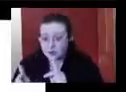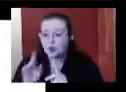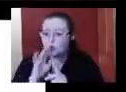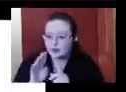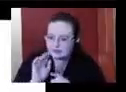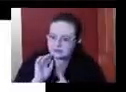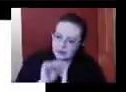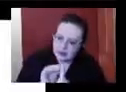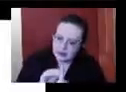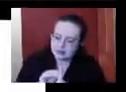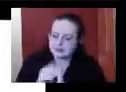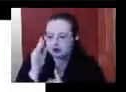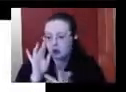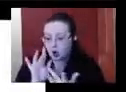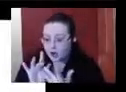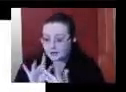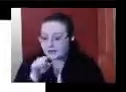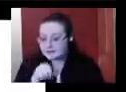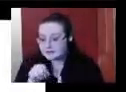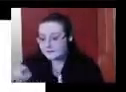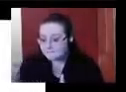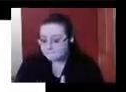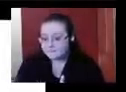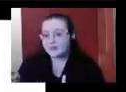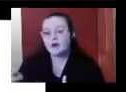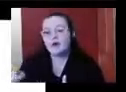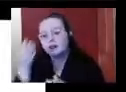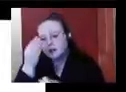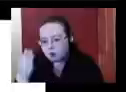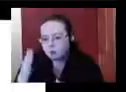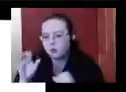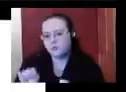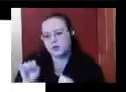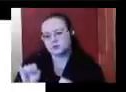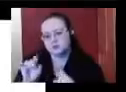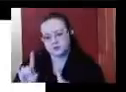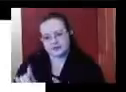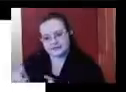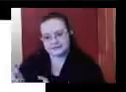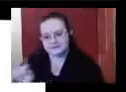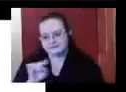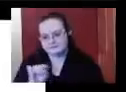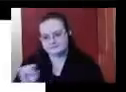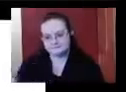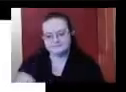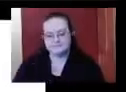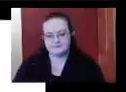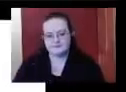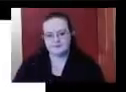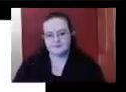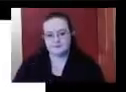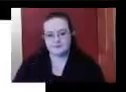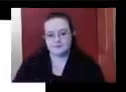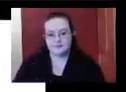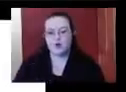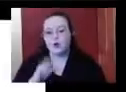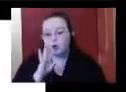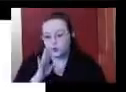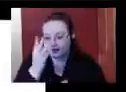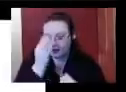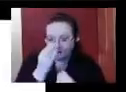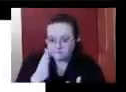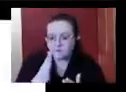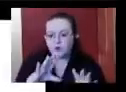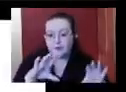to be contacted and possibly tested. Once our investigation is complete, we provide direction for the affected cohorts and the